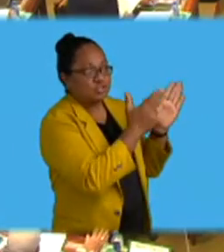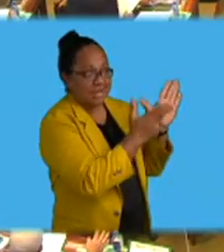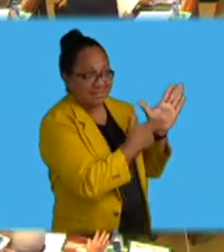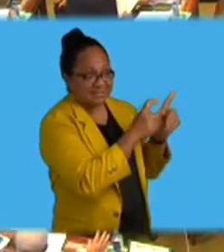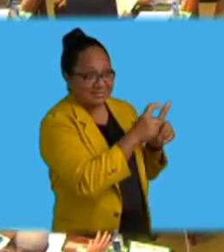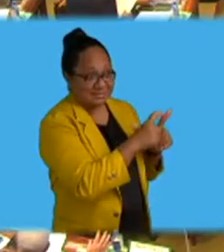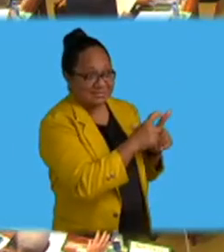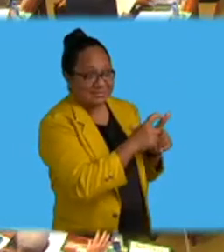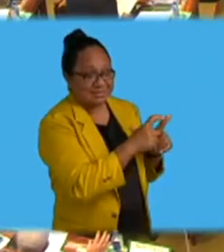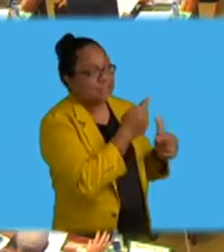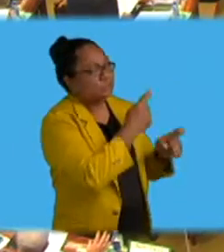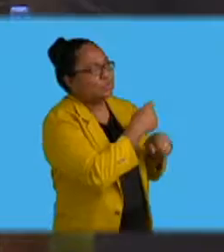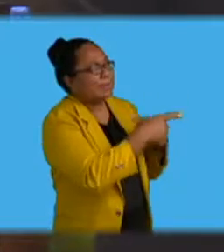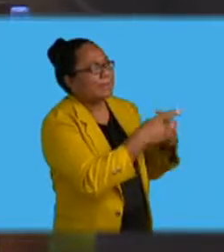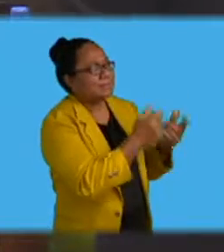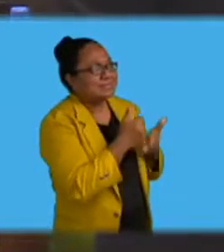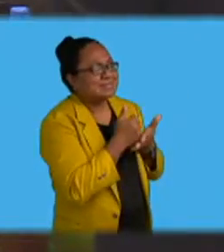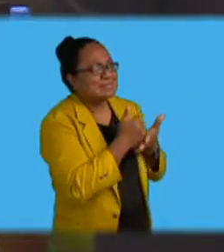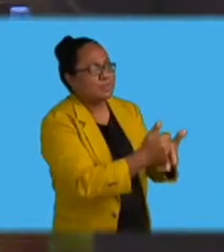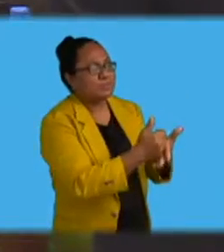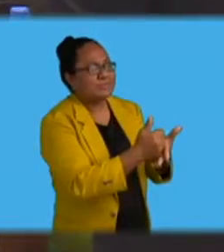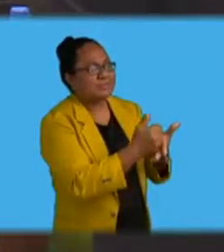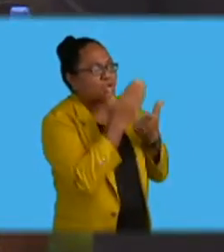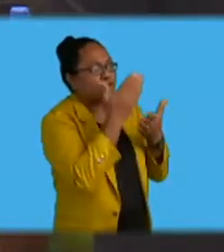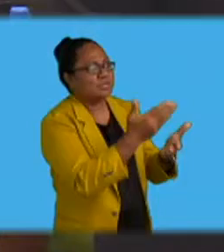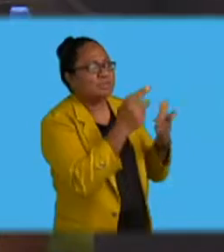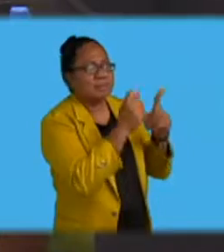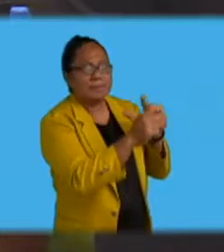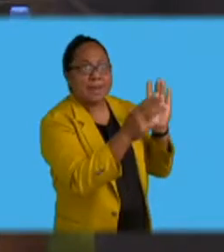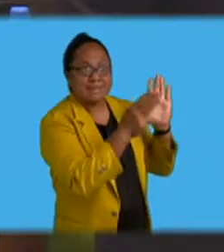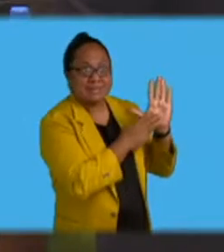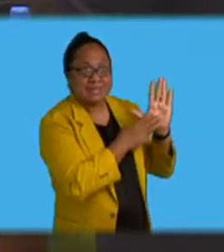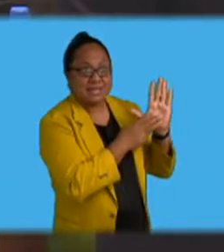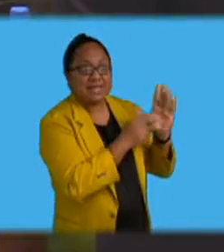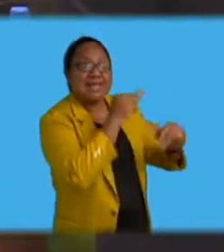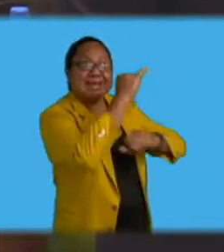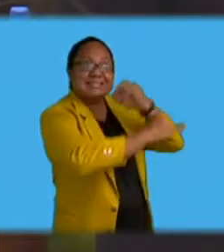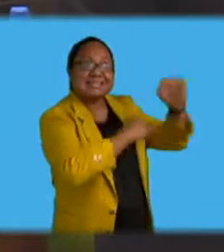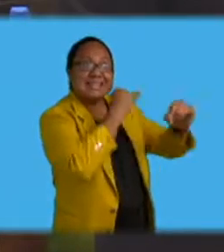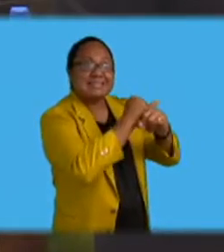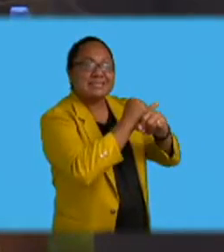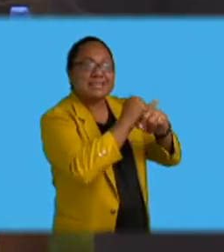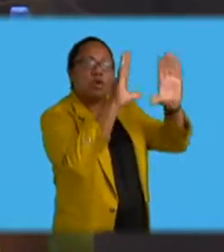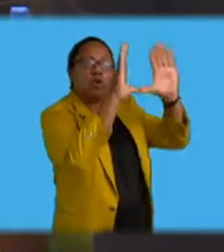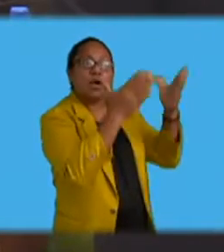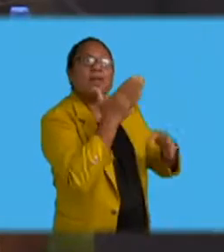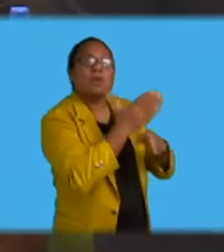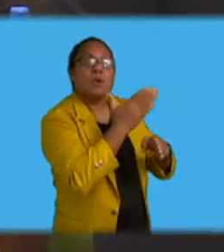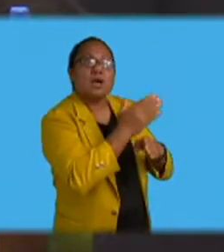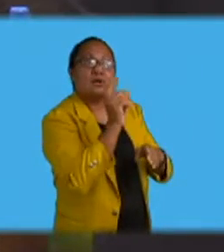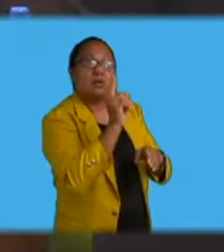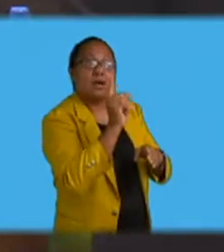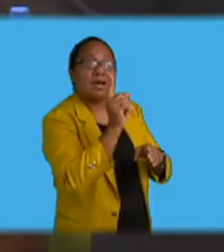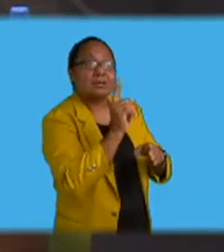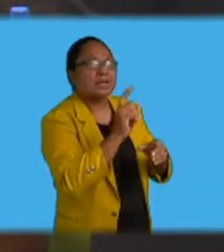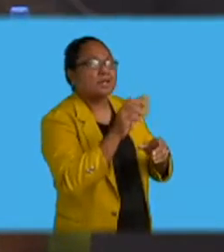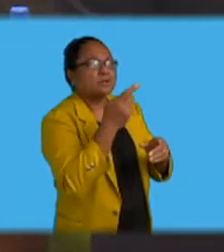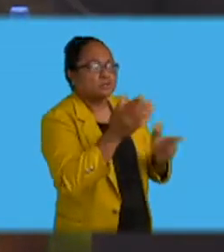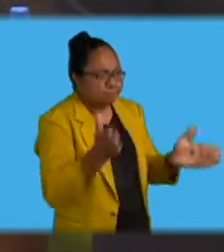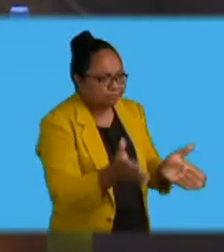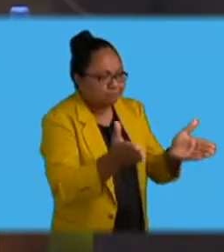about supporting our Honourable Prime Minister's international global effort to champion issues of climate